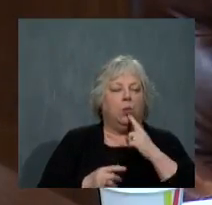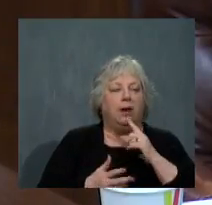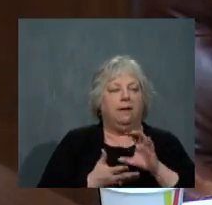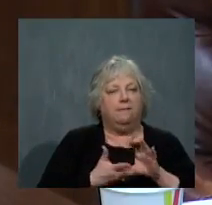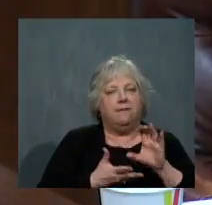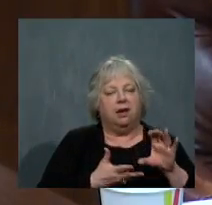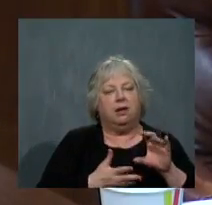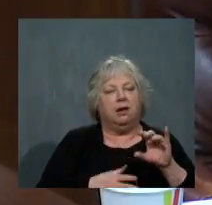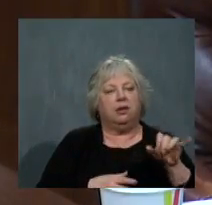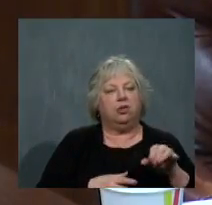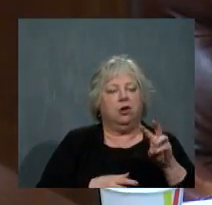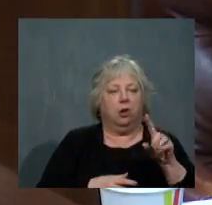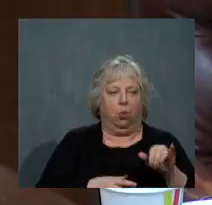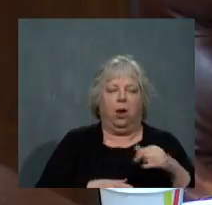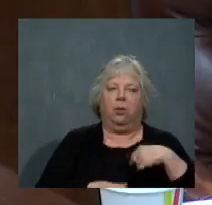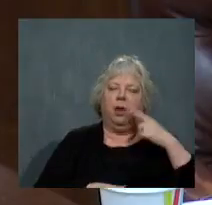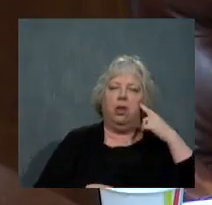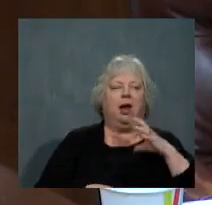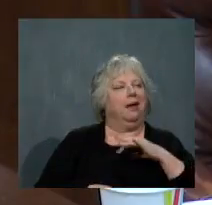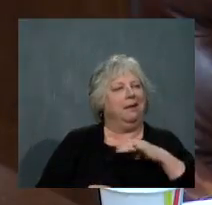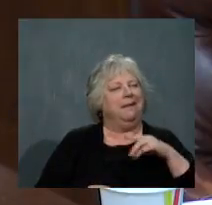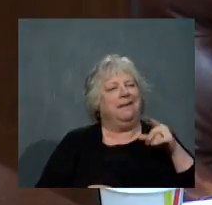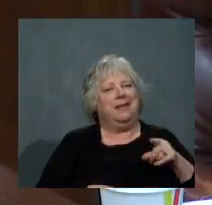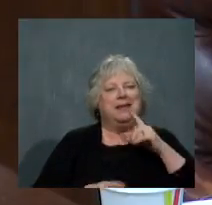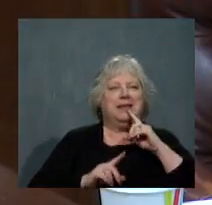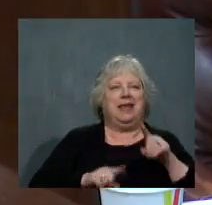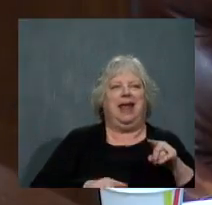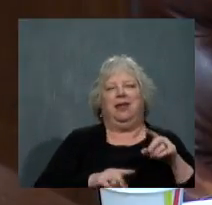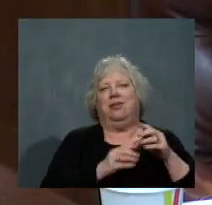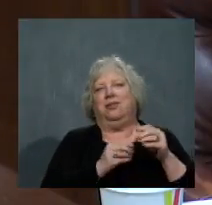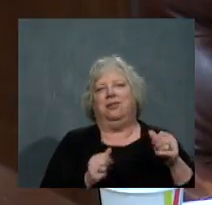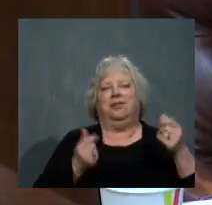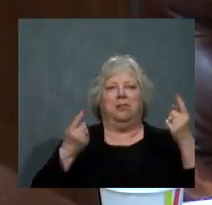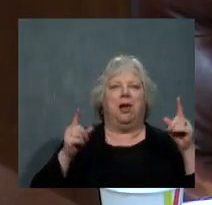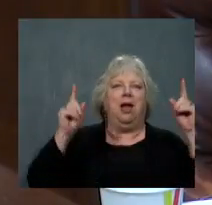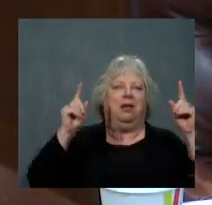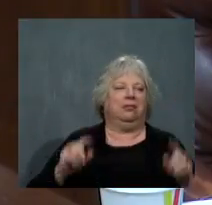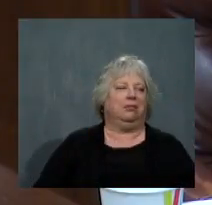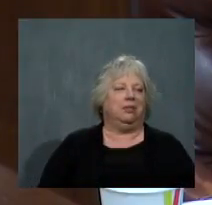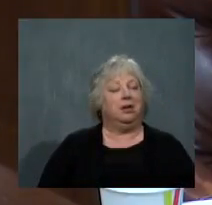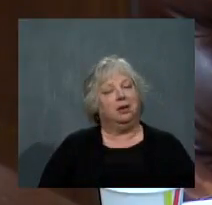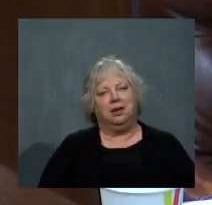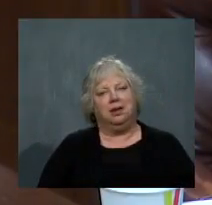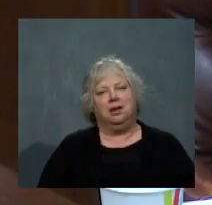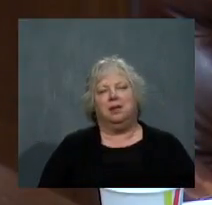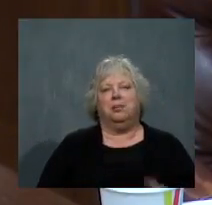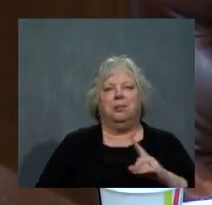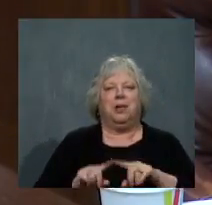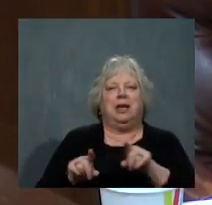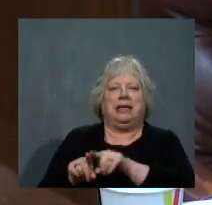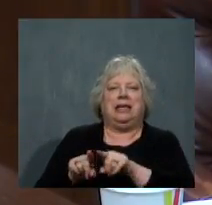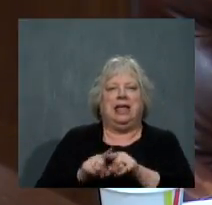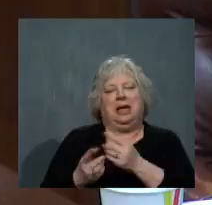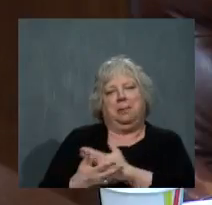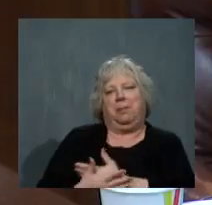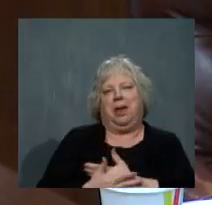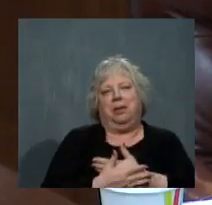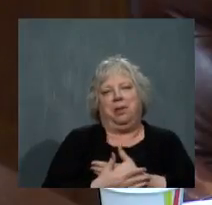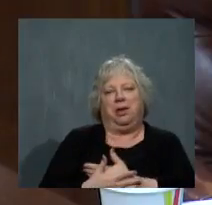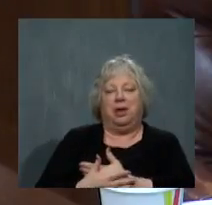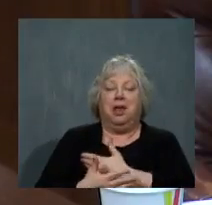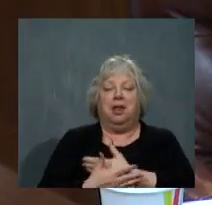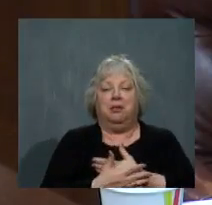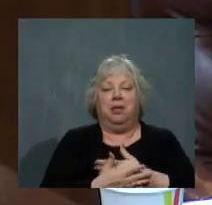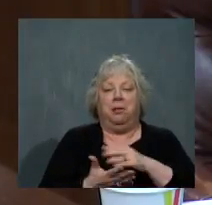thought this was the answer. We were going to make this was going to be what we're going to do. but it's like a baby. I mean, the baby learns